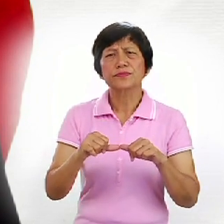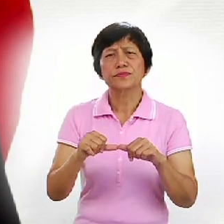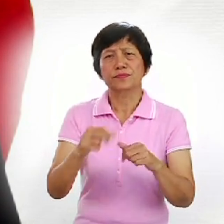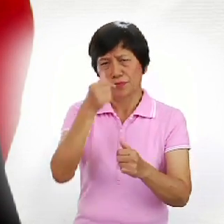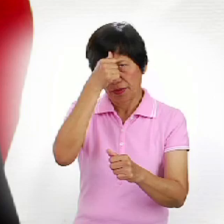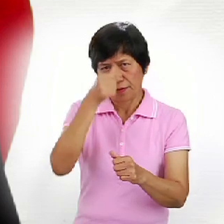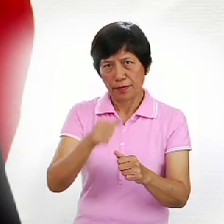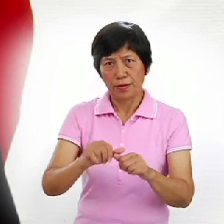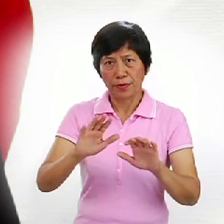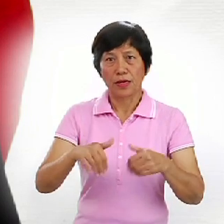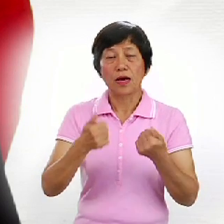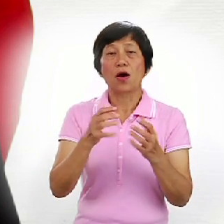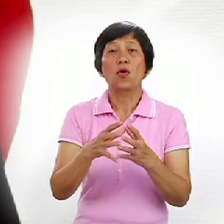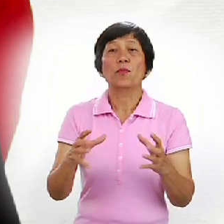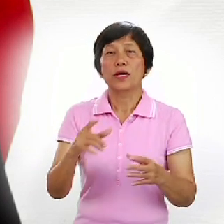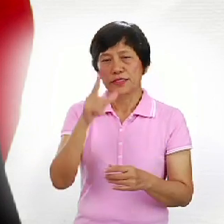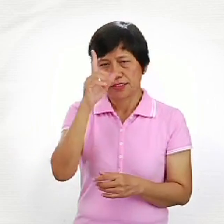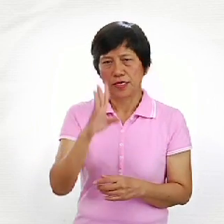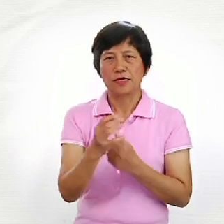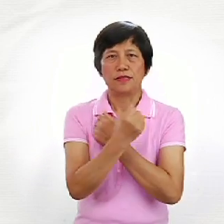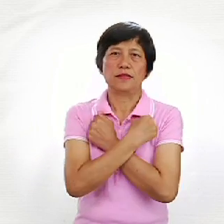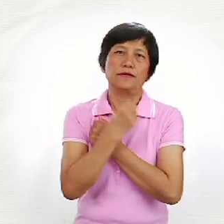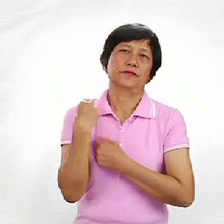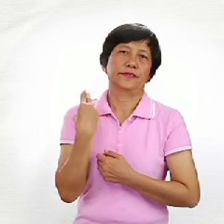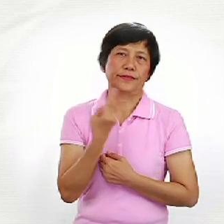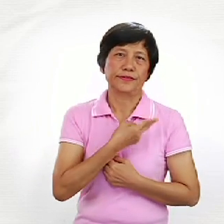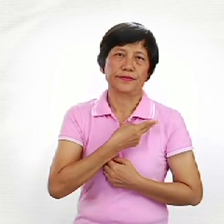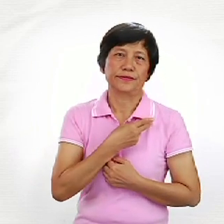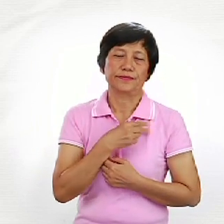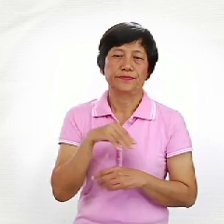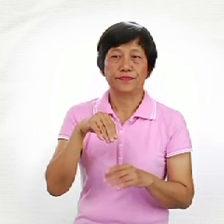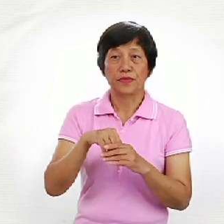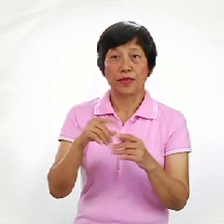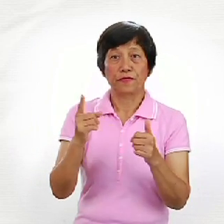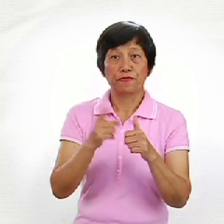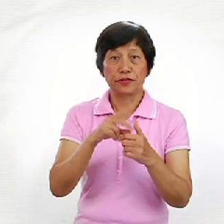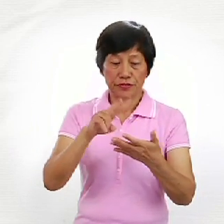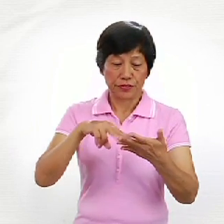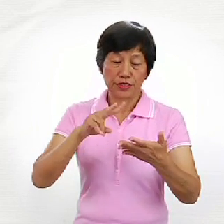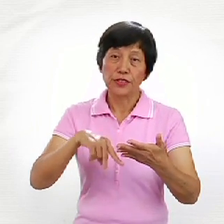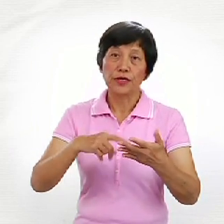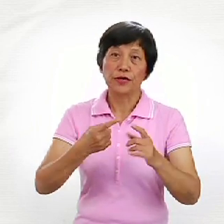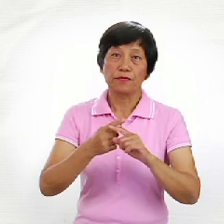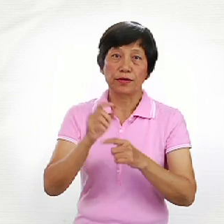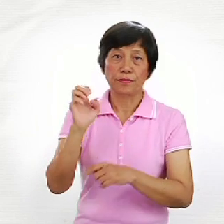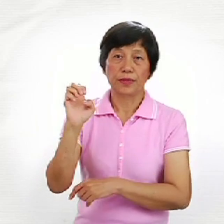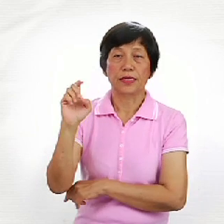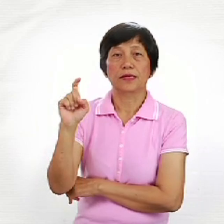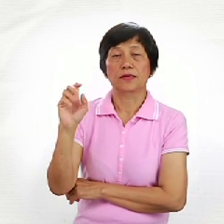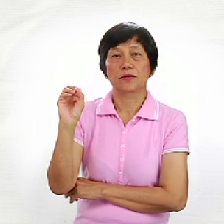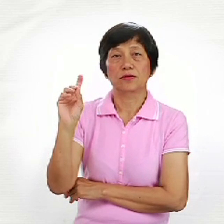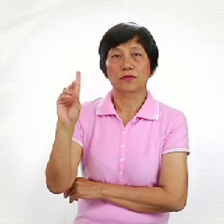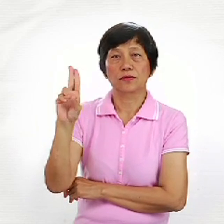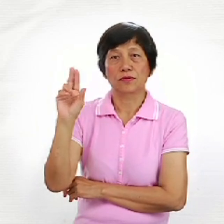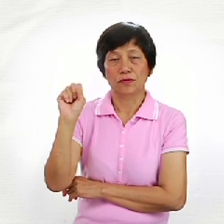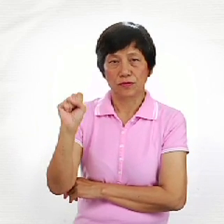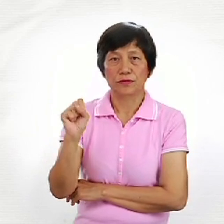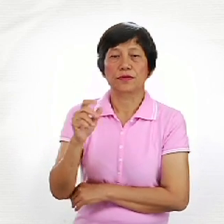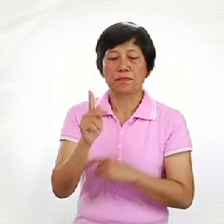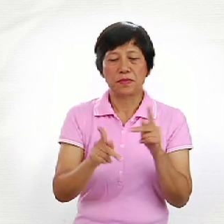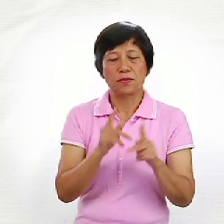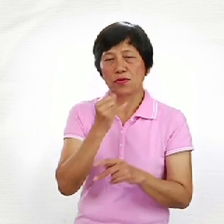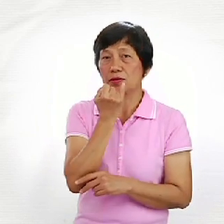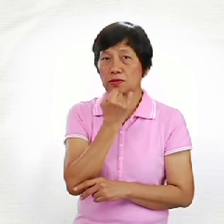remembering how much He loves us. In the first reading from Exodus, the people